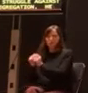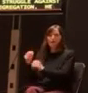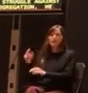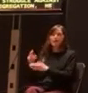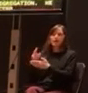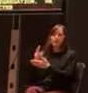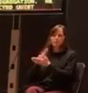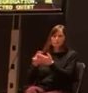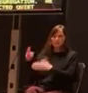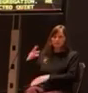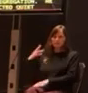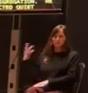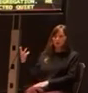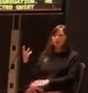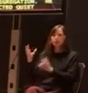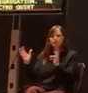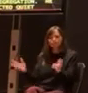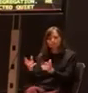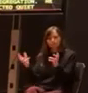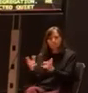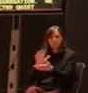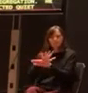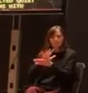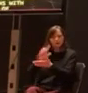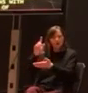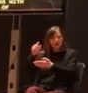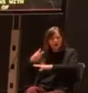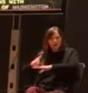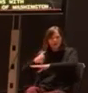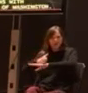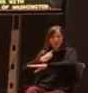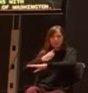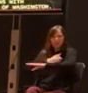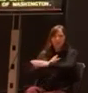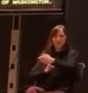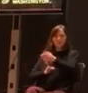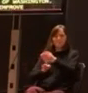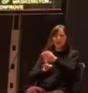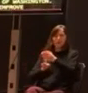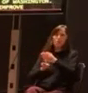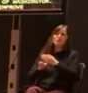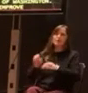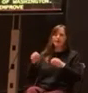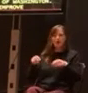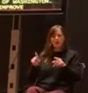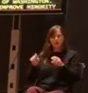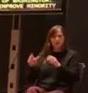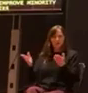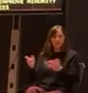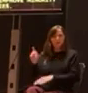Washington, urging the school to improve minority opportunity. In housing,